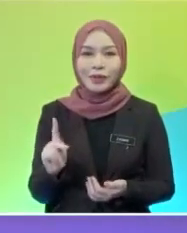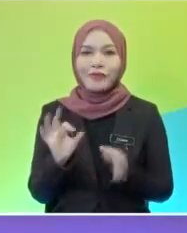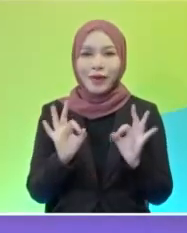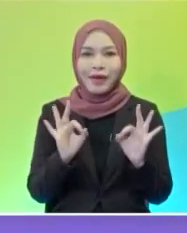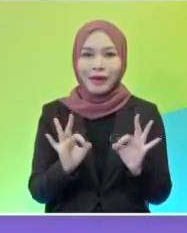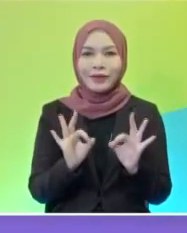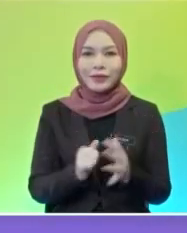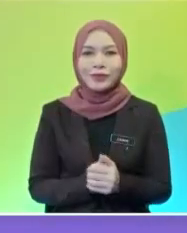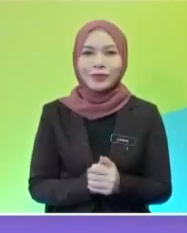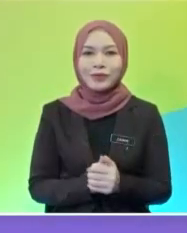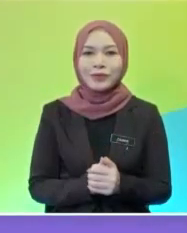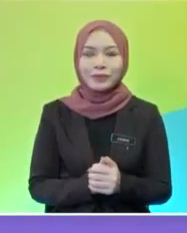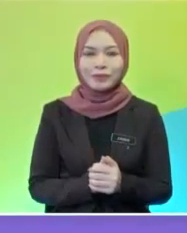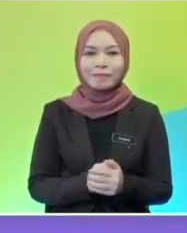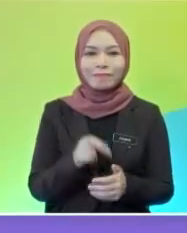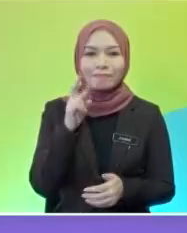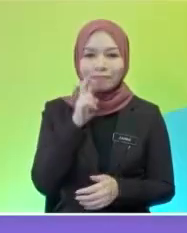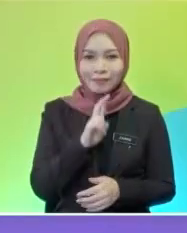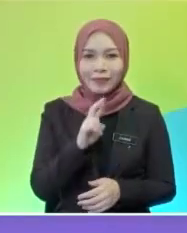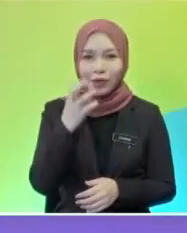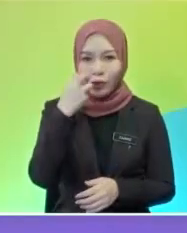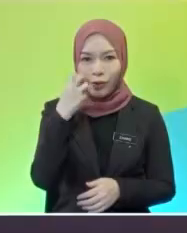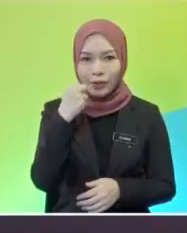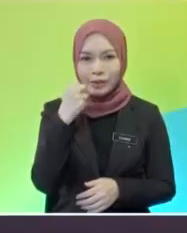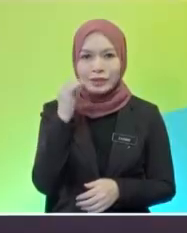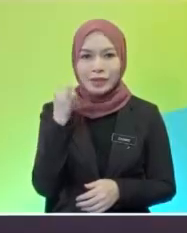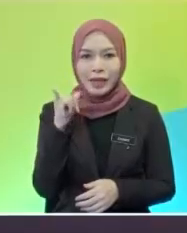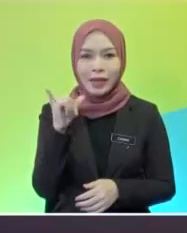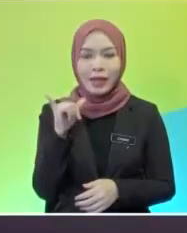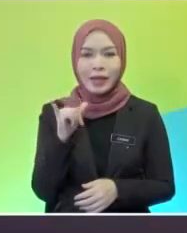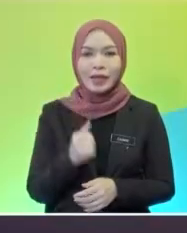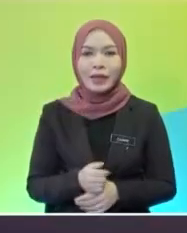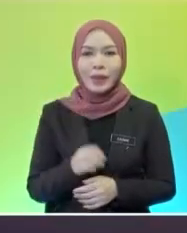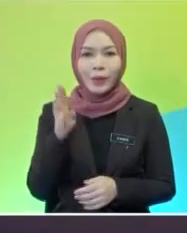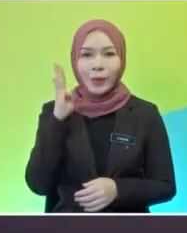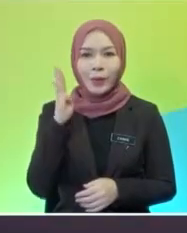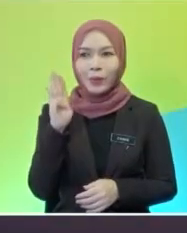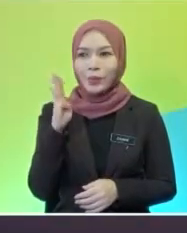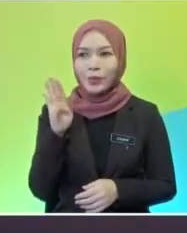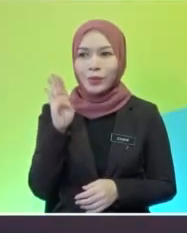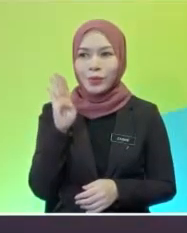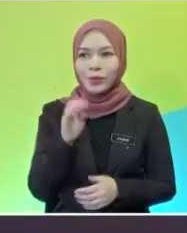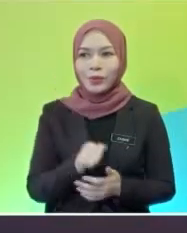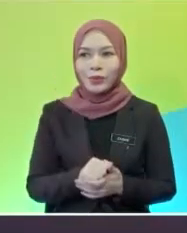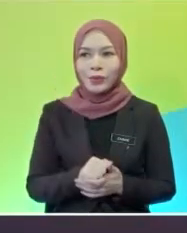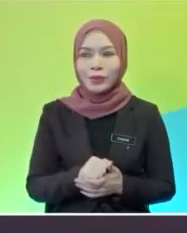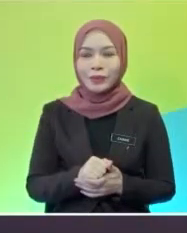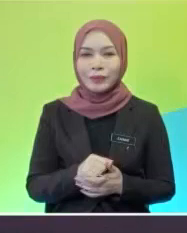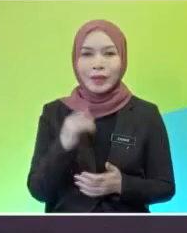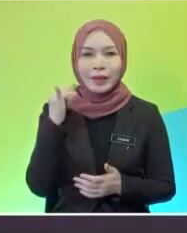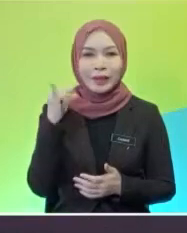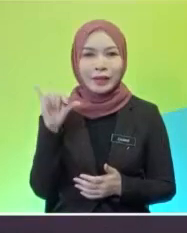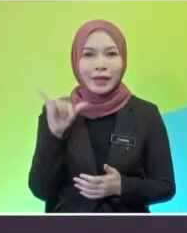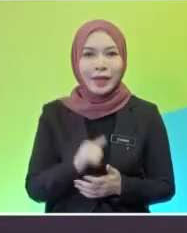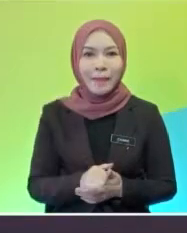orange, yellow, green, blue, purple, grey, black, white.